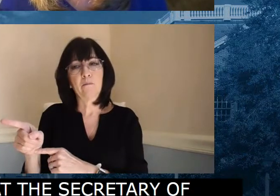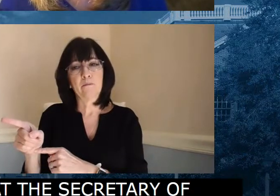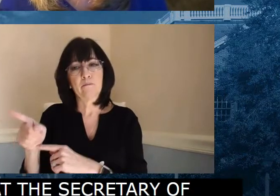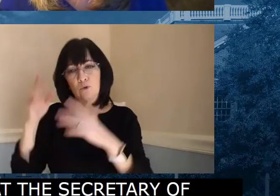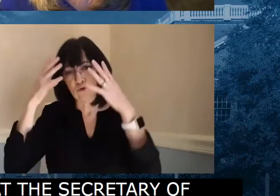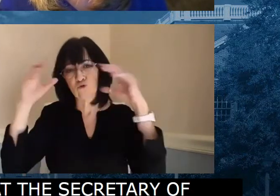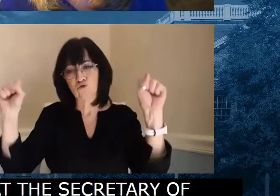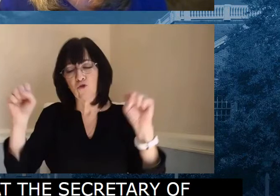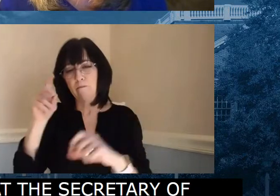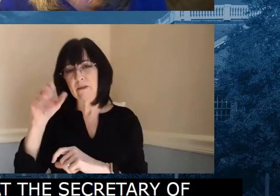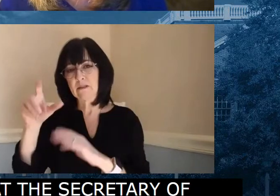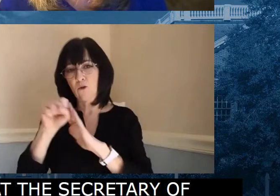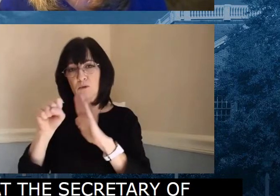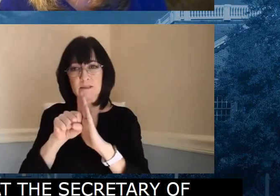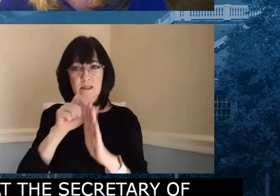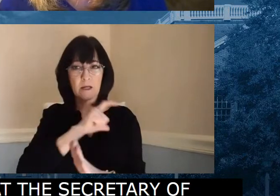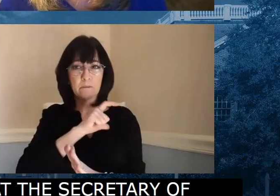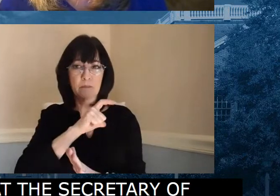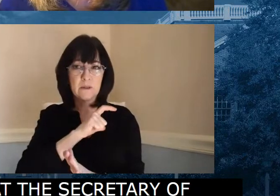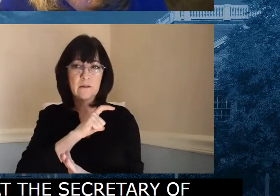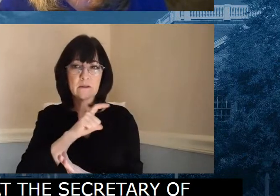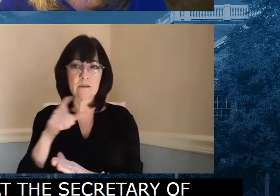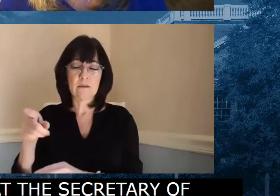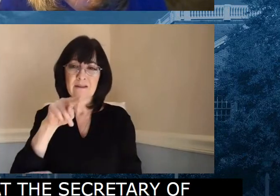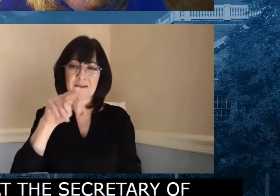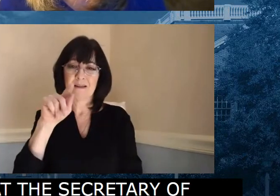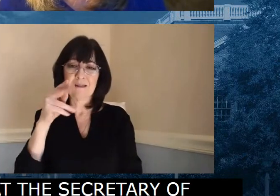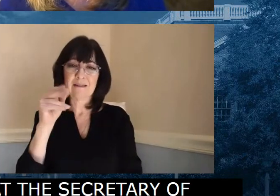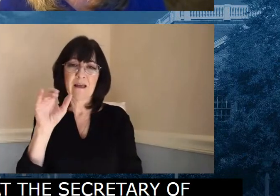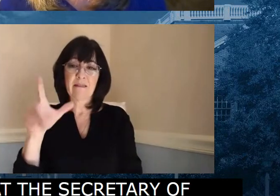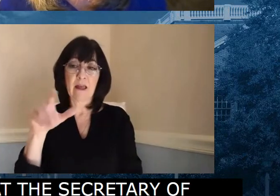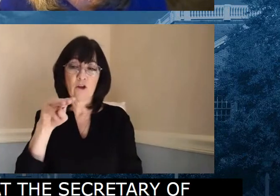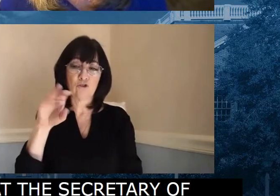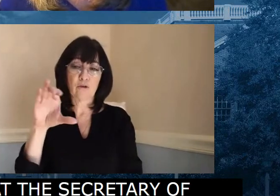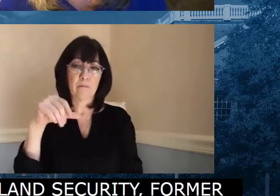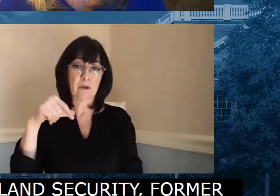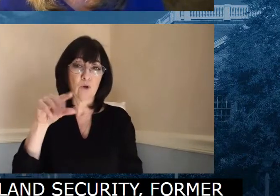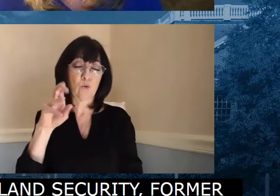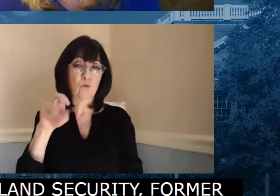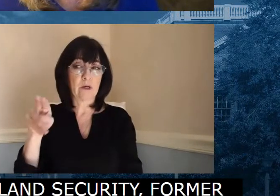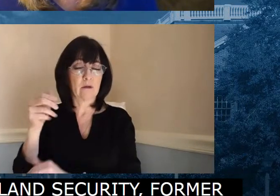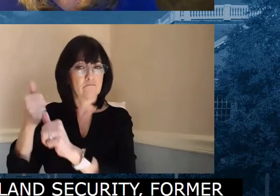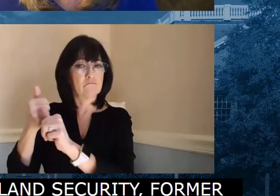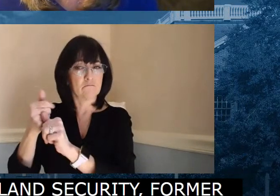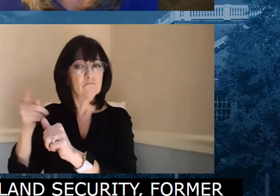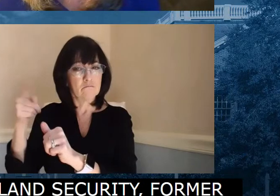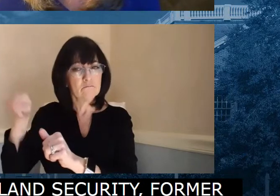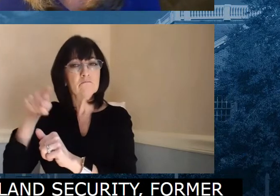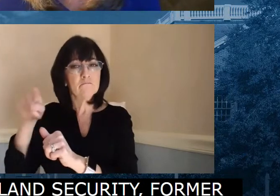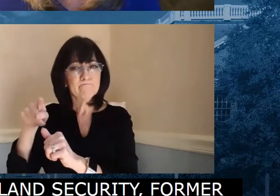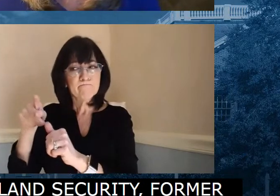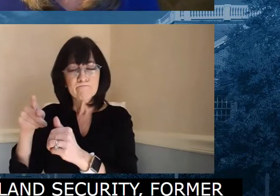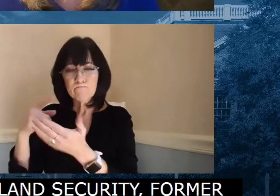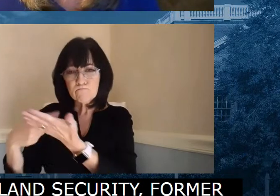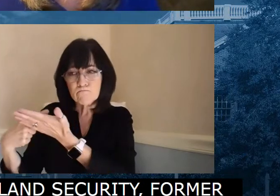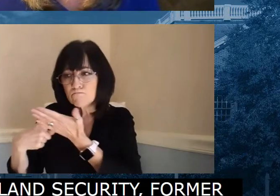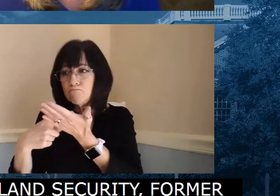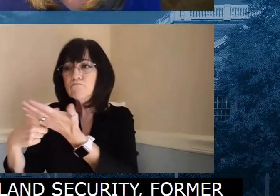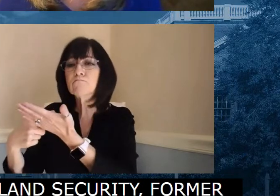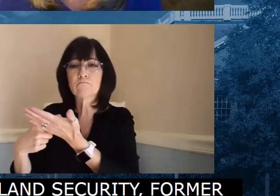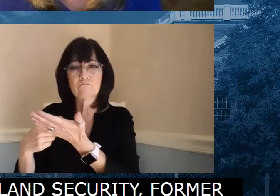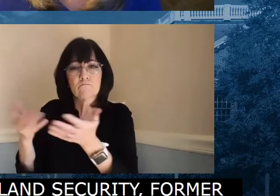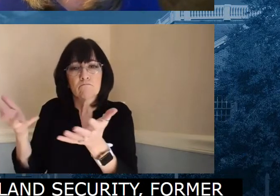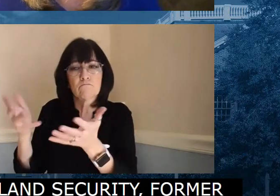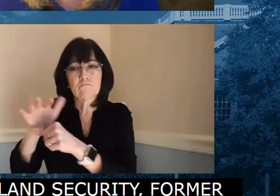Superintendent of Delaware State Police, Nathaniel McQueen, has been talking with local law enforcement agencies so that